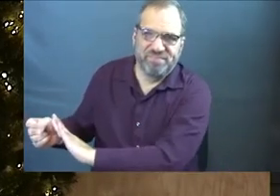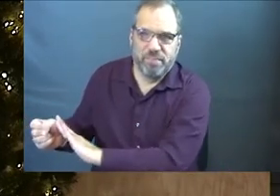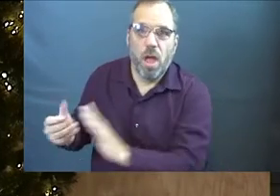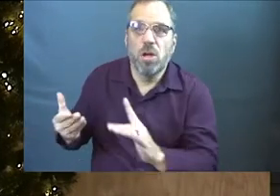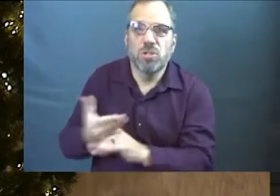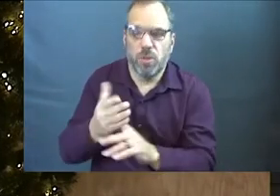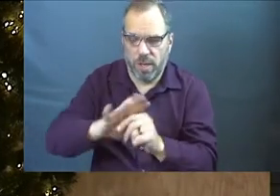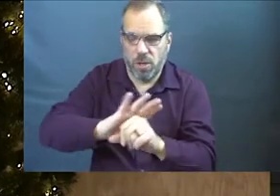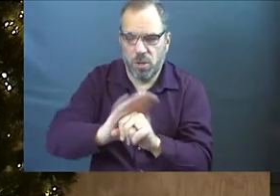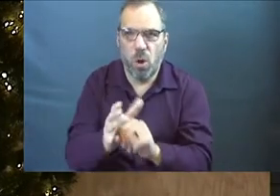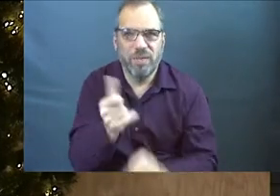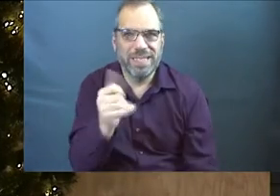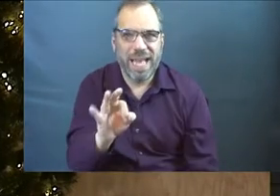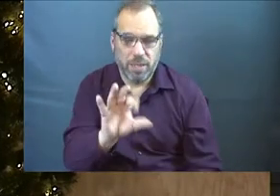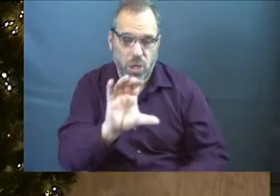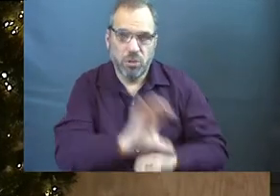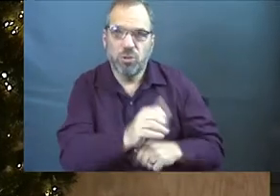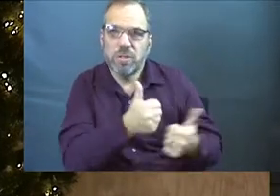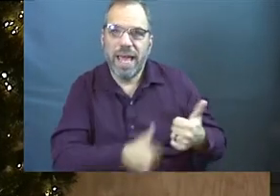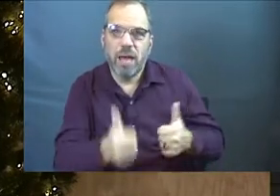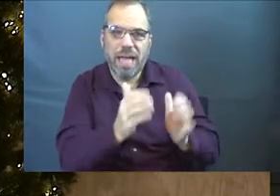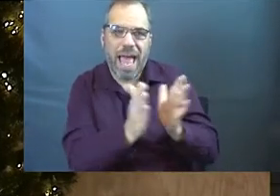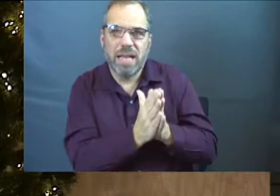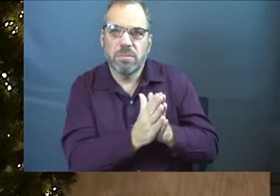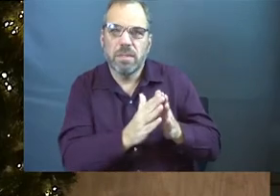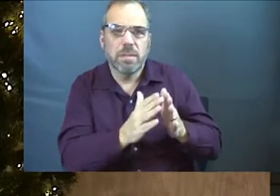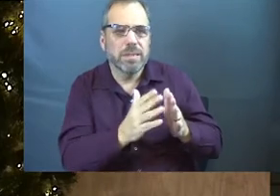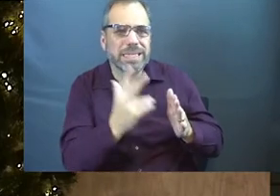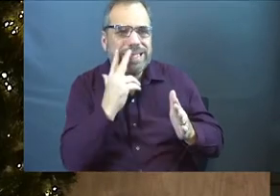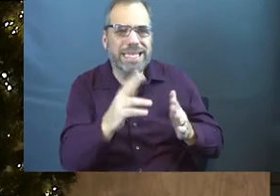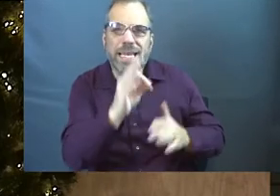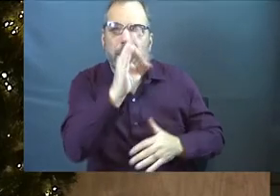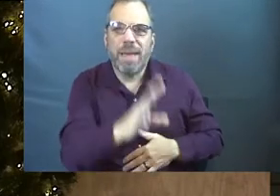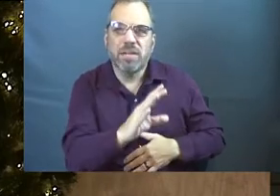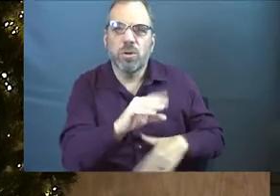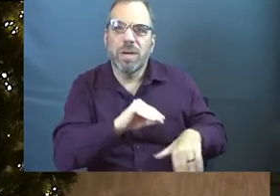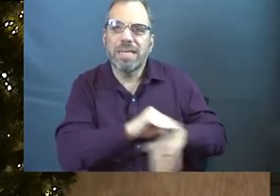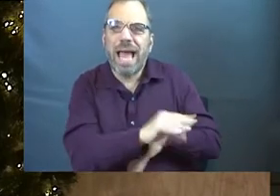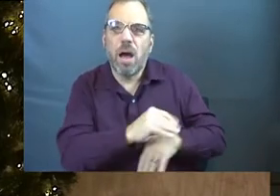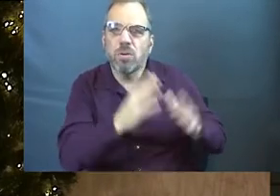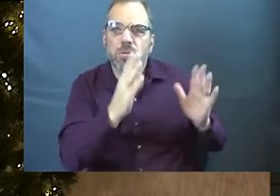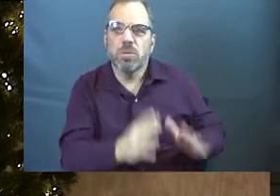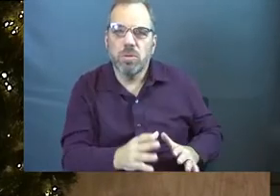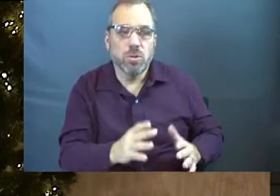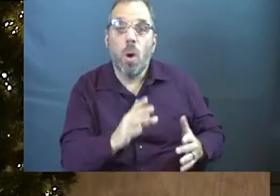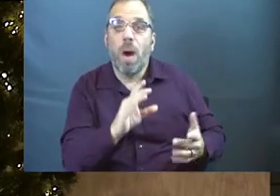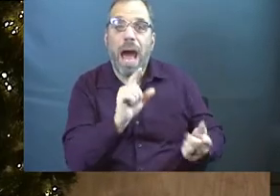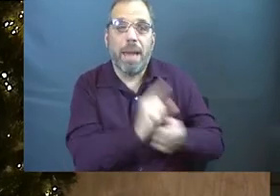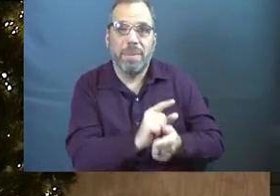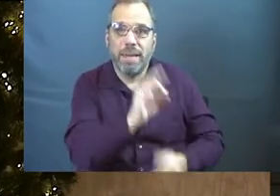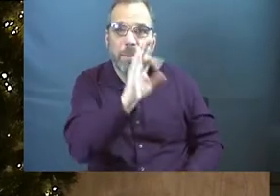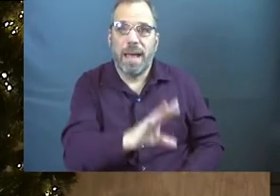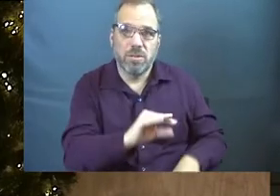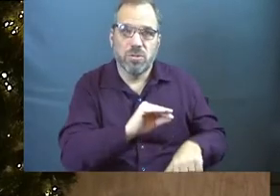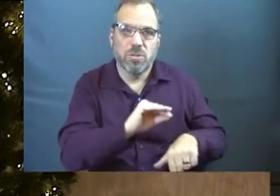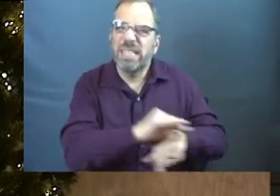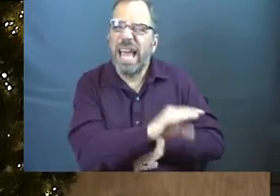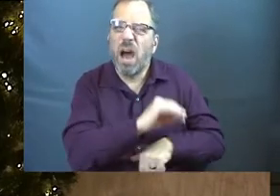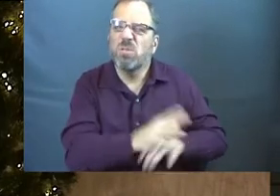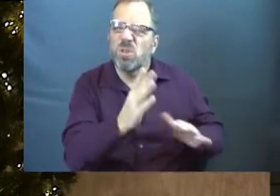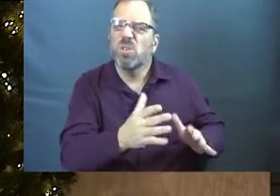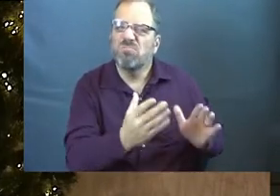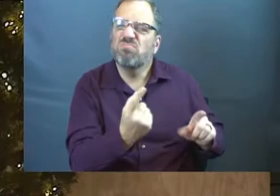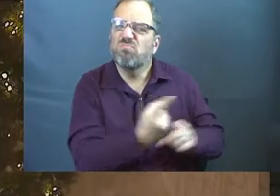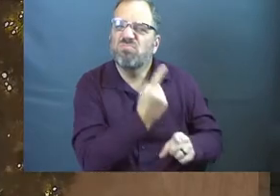During COVID, our church elders asked me to start seeing a pastoral counselor. And so I see a pastoral counselor on a